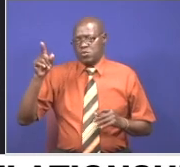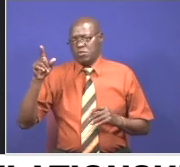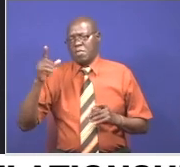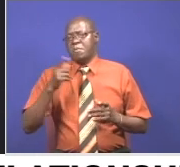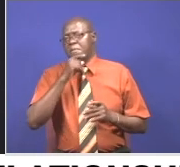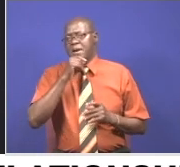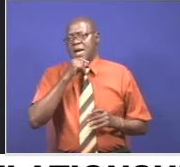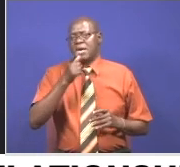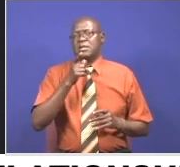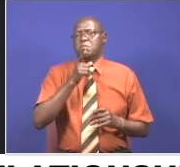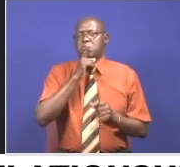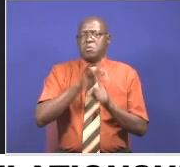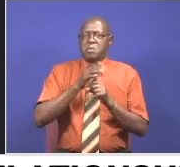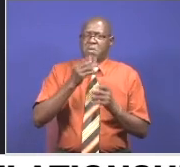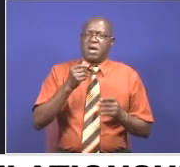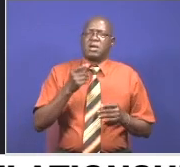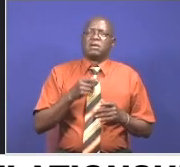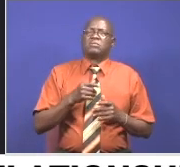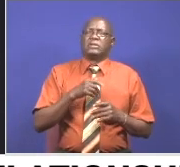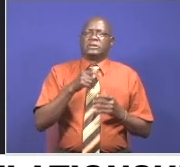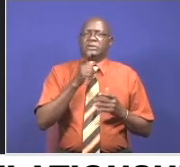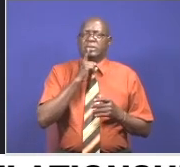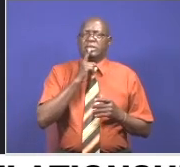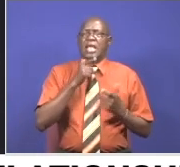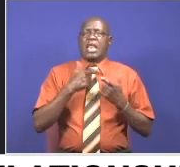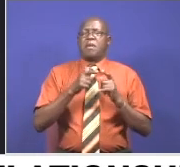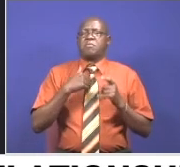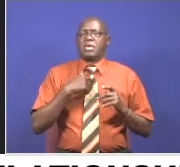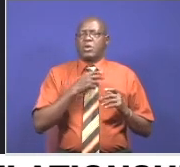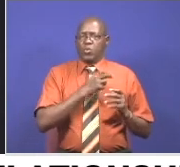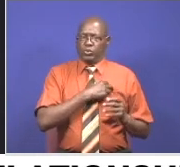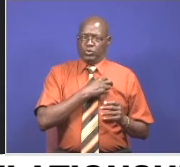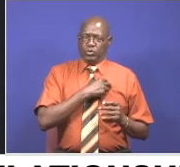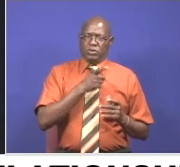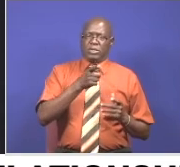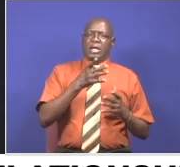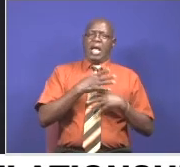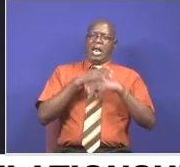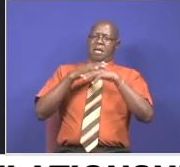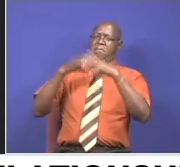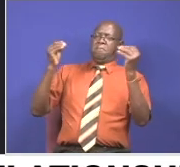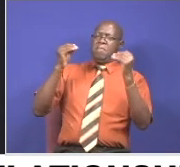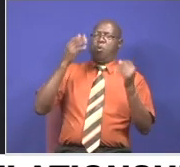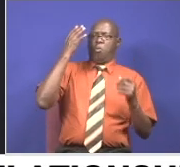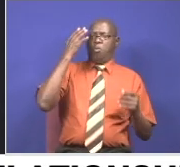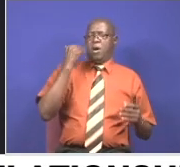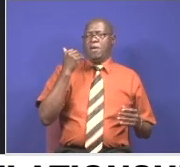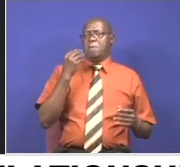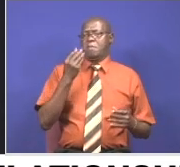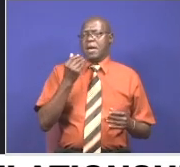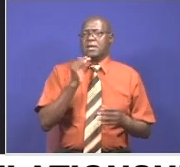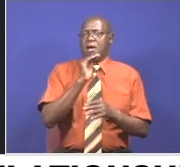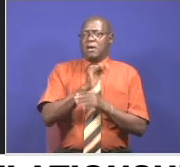just disappears. He says, let me consult. And they go. And they disappear because the amount they've been asked. You know, this girl has